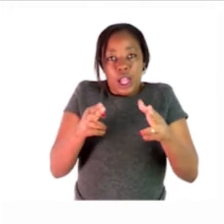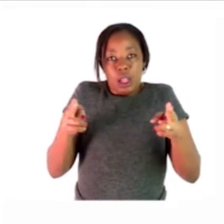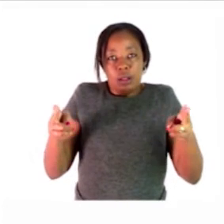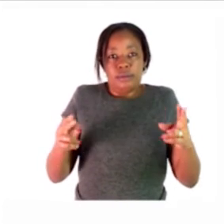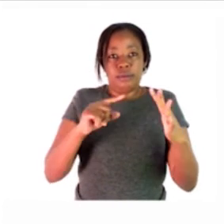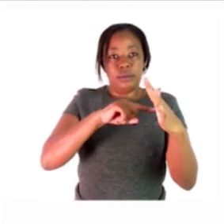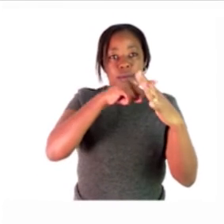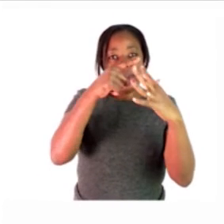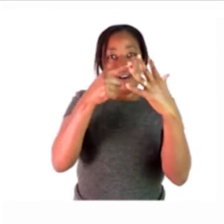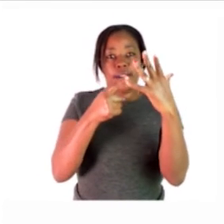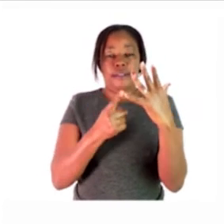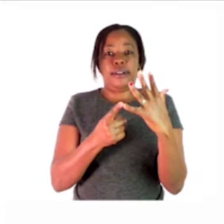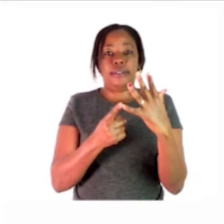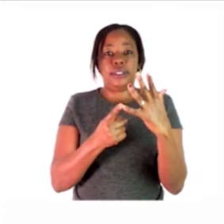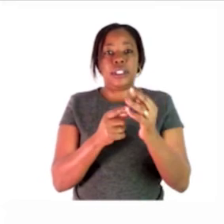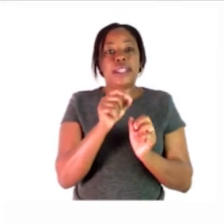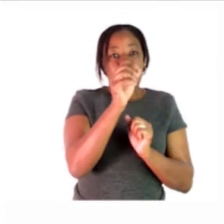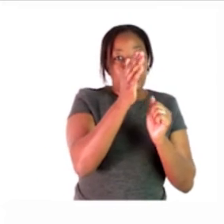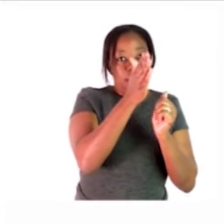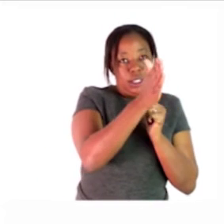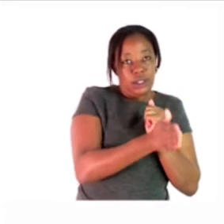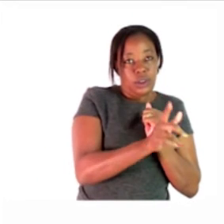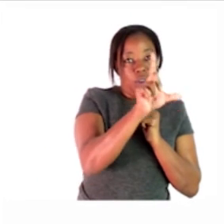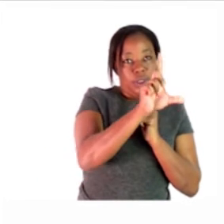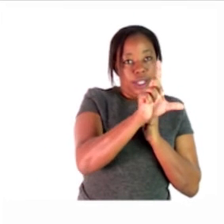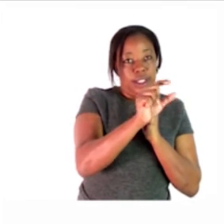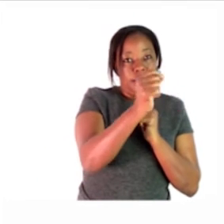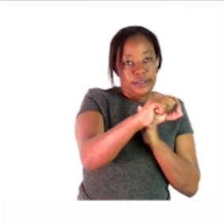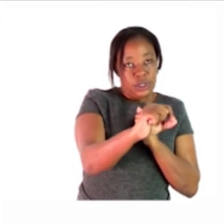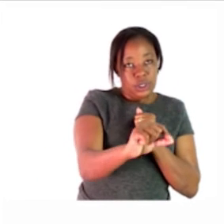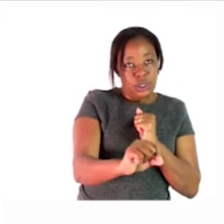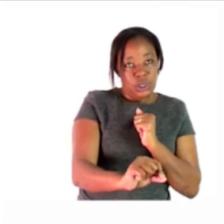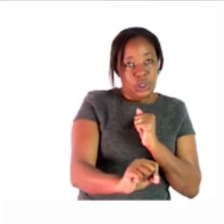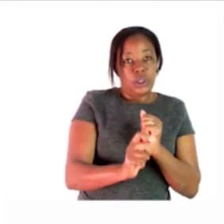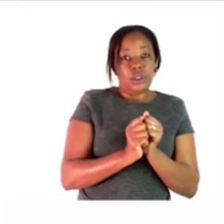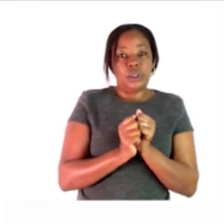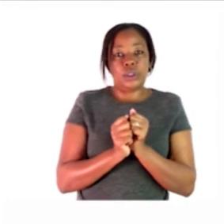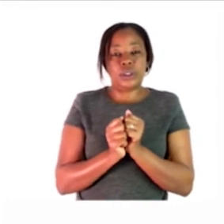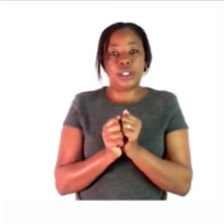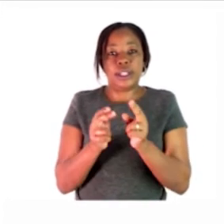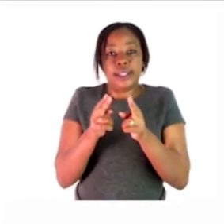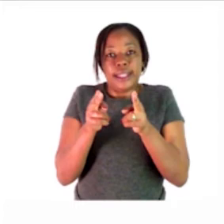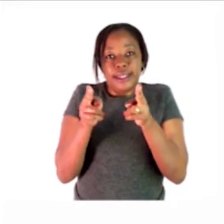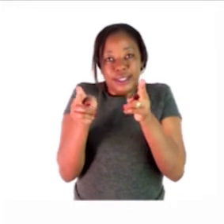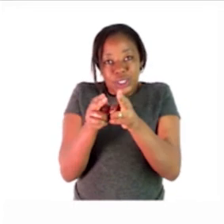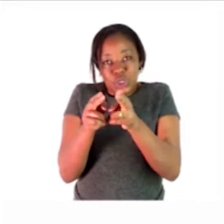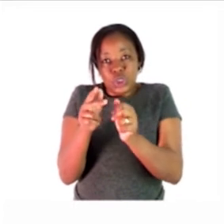sound? Those ones you write them on the left, and the ones which are short, write them on the right side of the